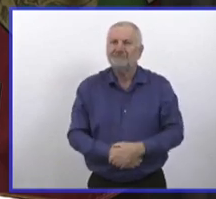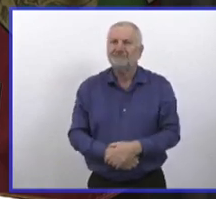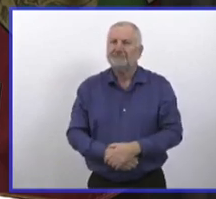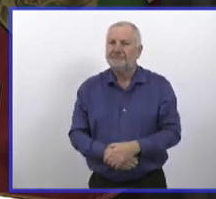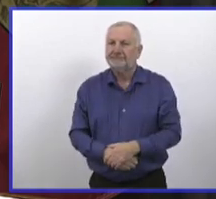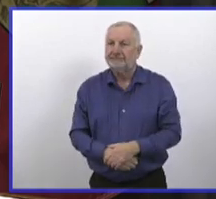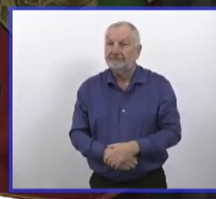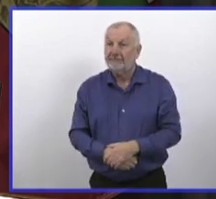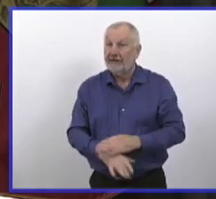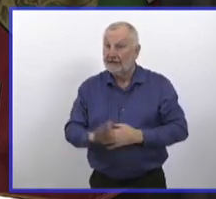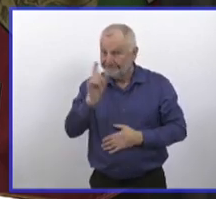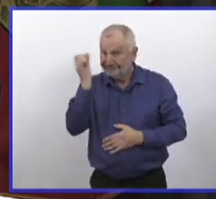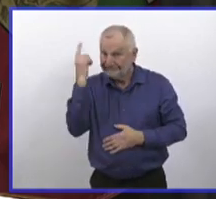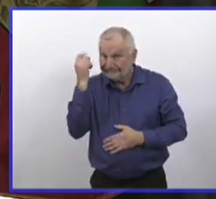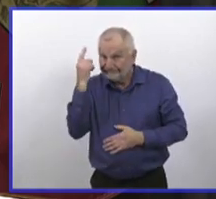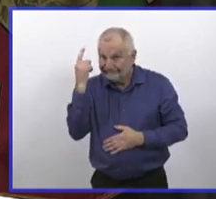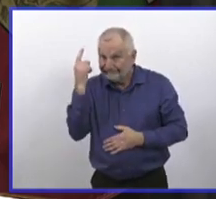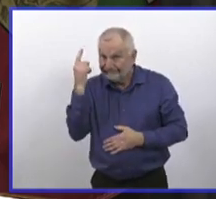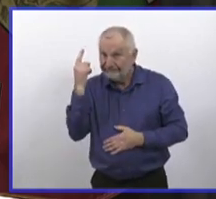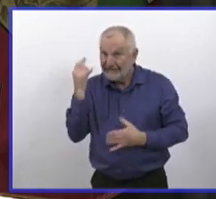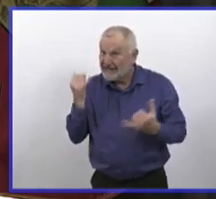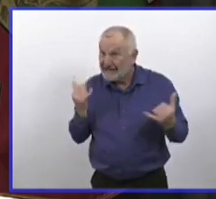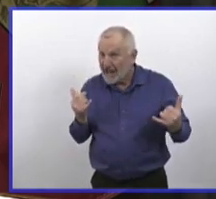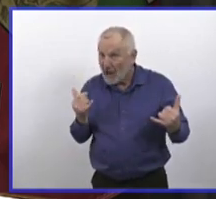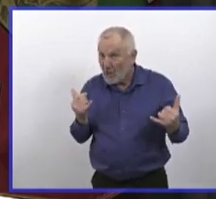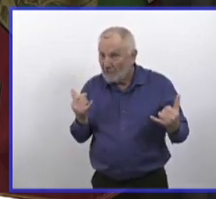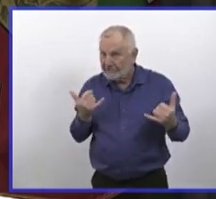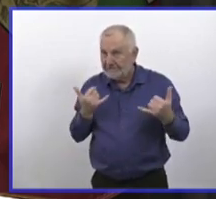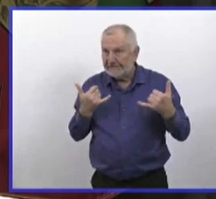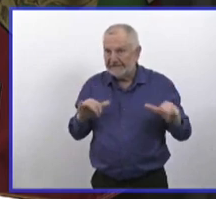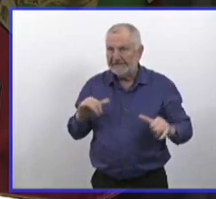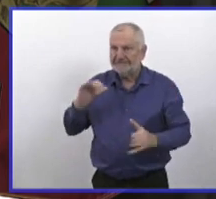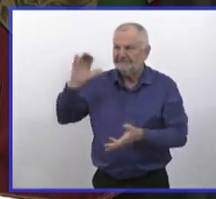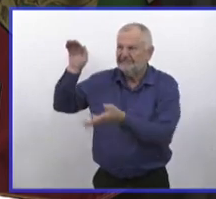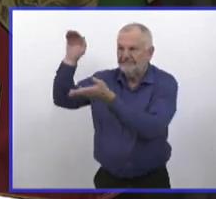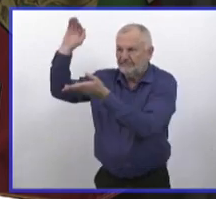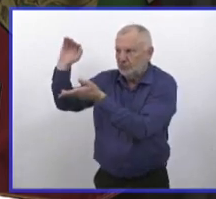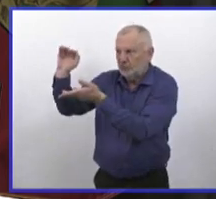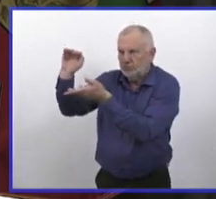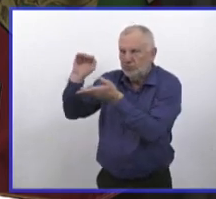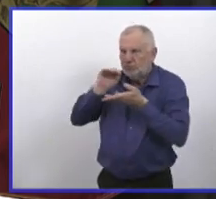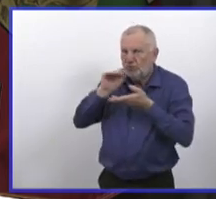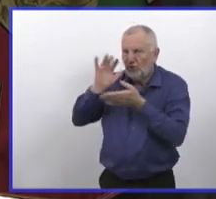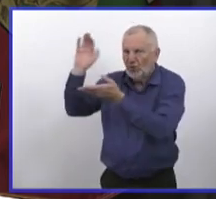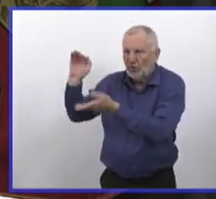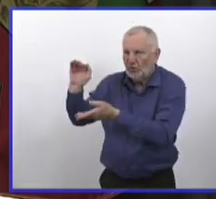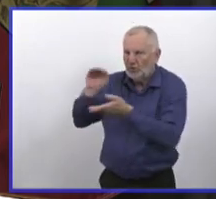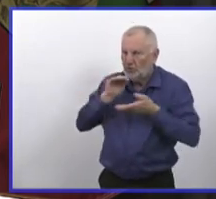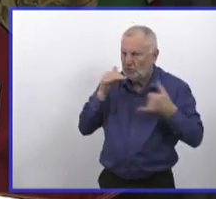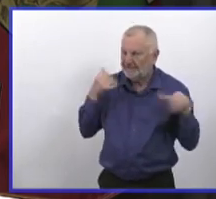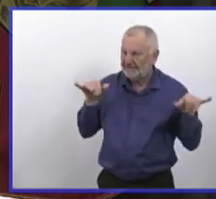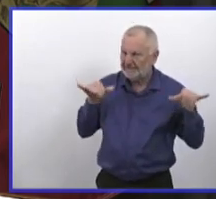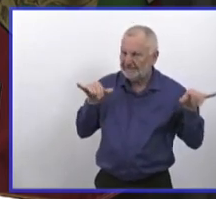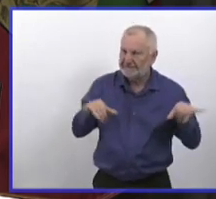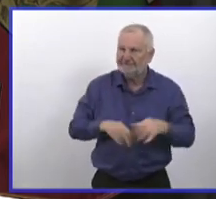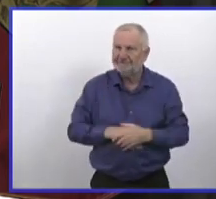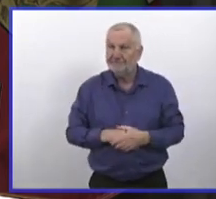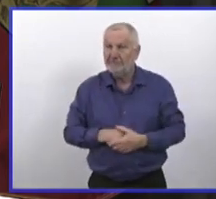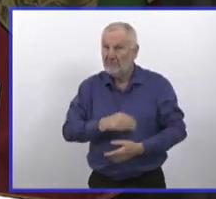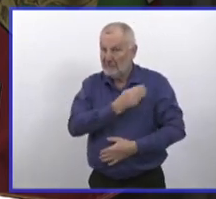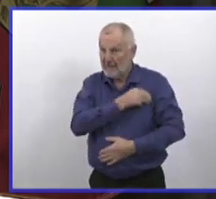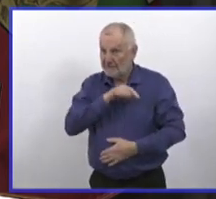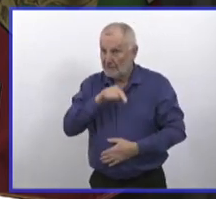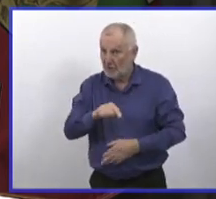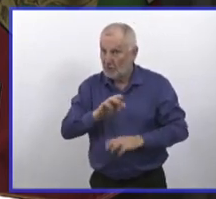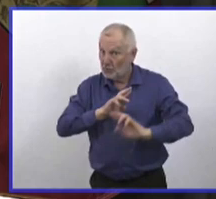time, for now, supply is still a critical limiting factor. We're built for nearly